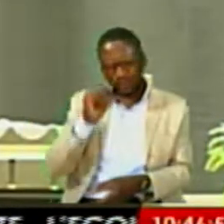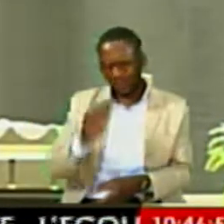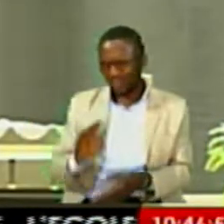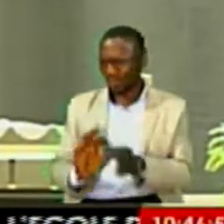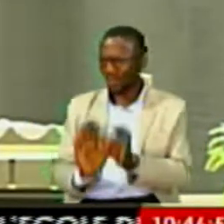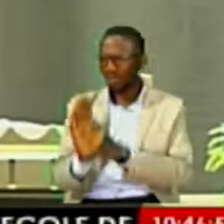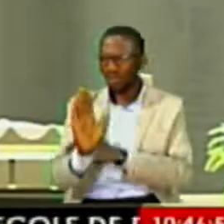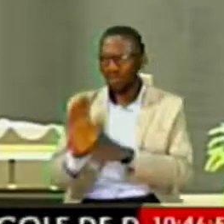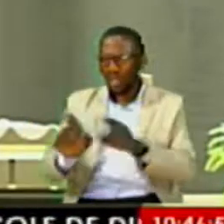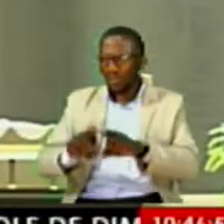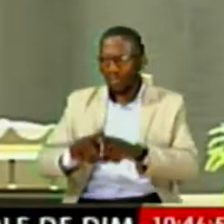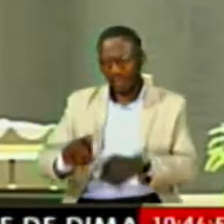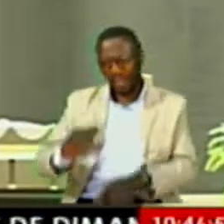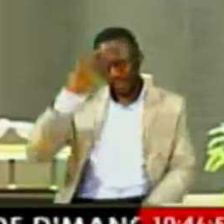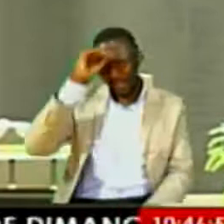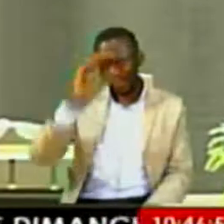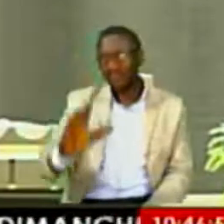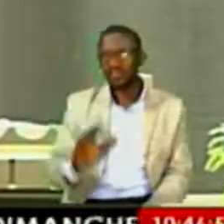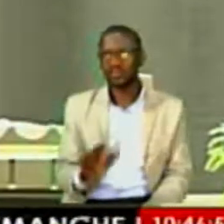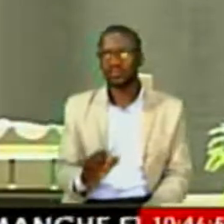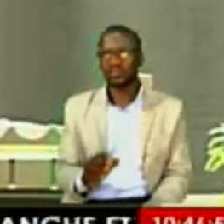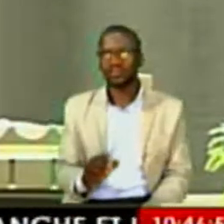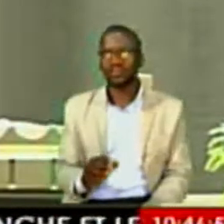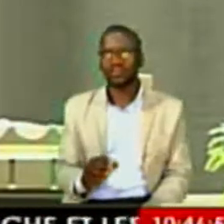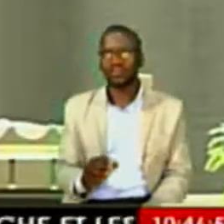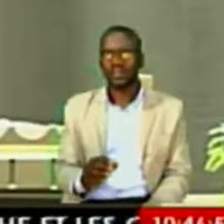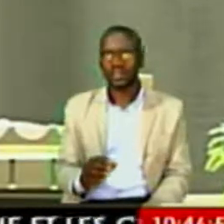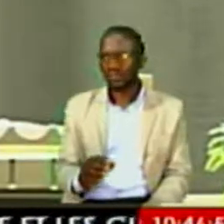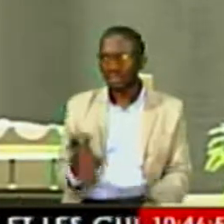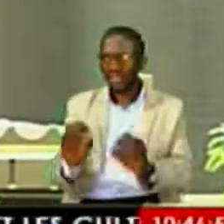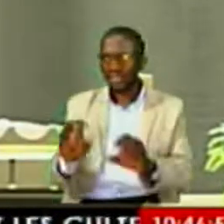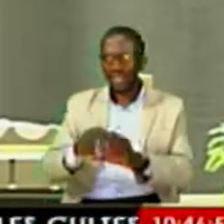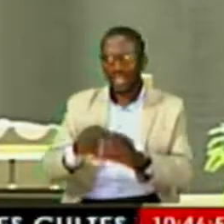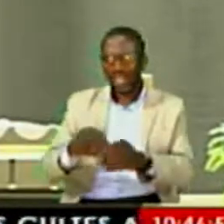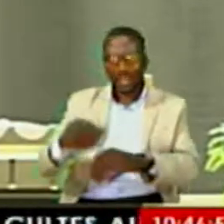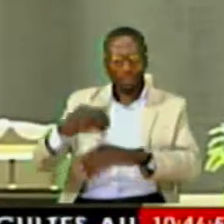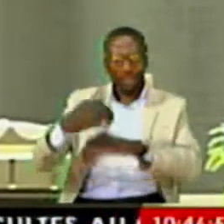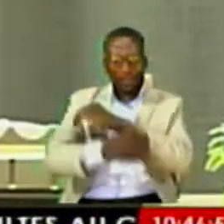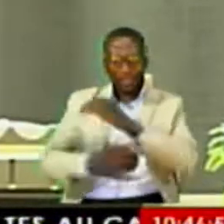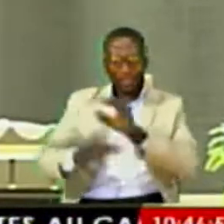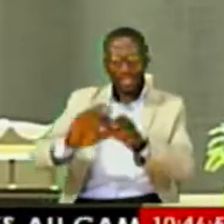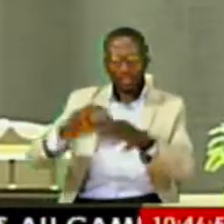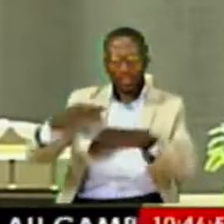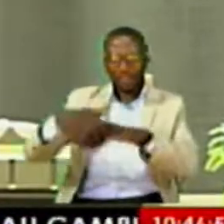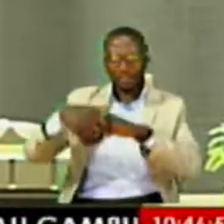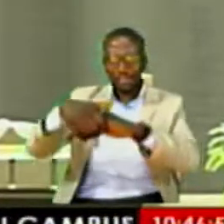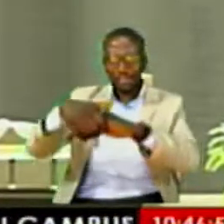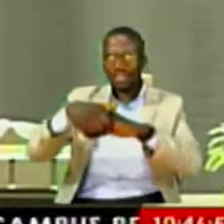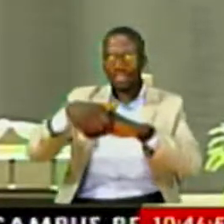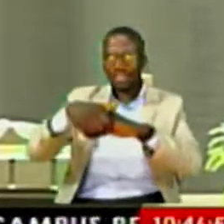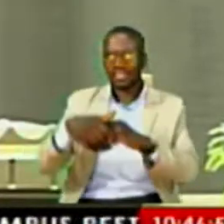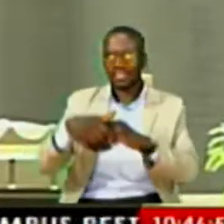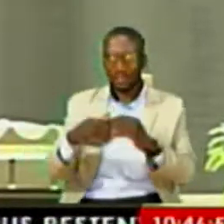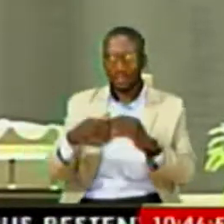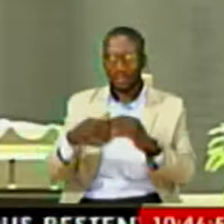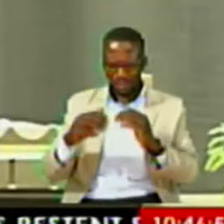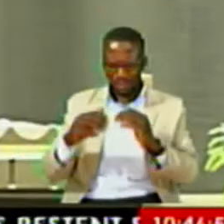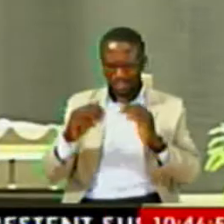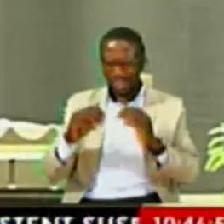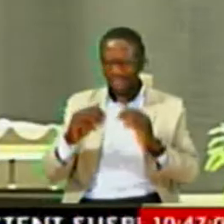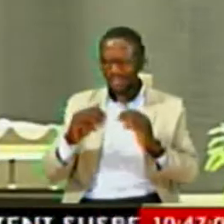to cover aussi. Yourself well with modesty. Surtout dans les pays anglophones. Also in the English countries, c'est comme